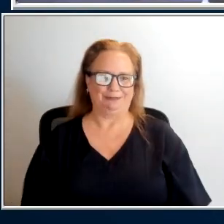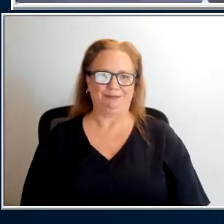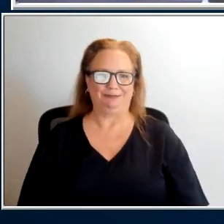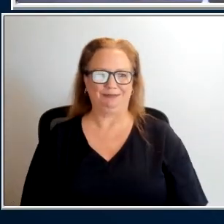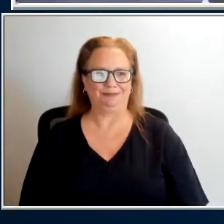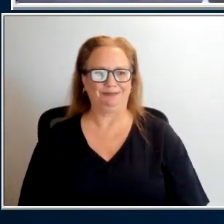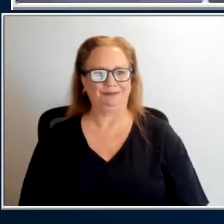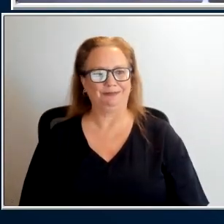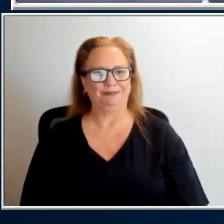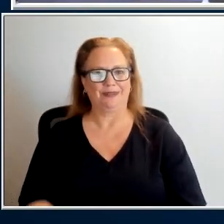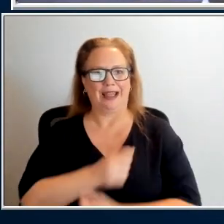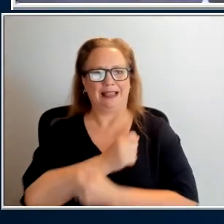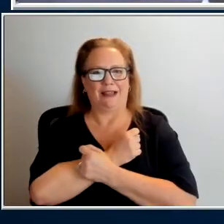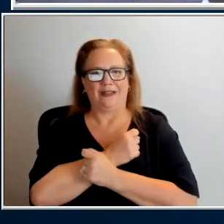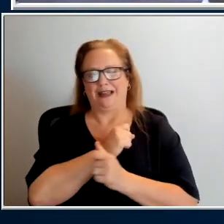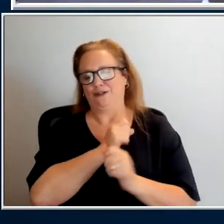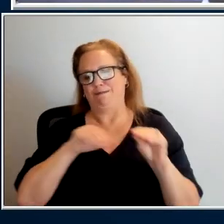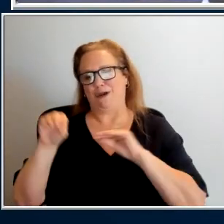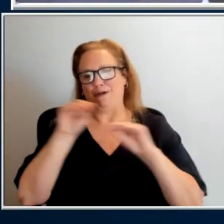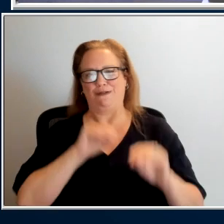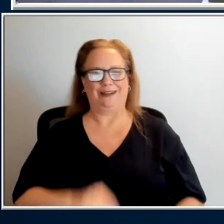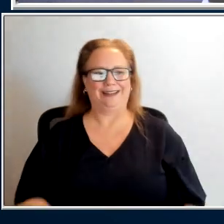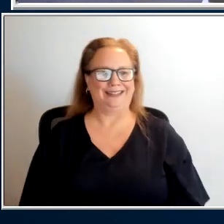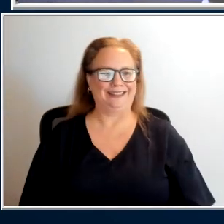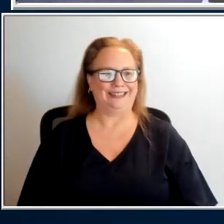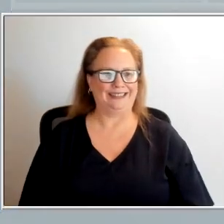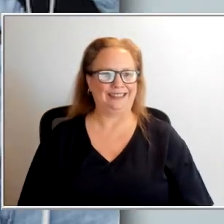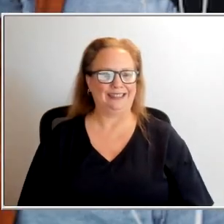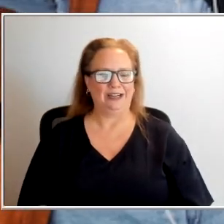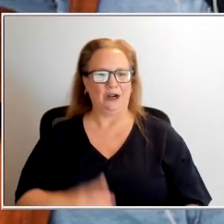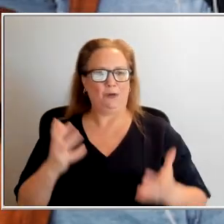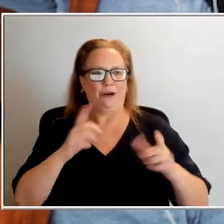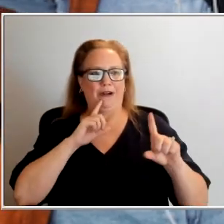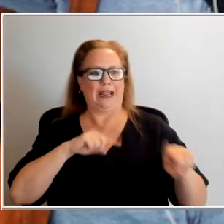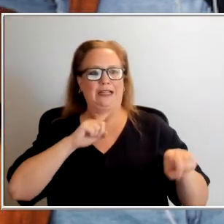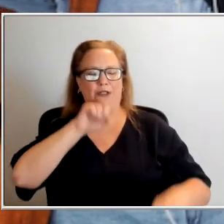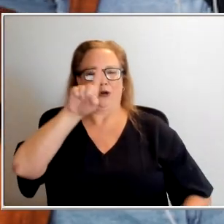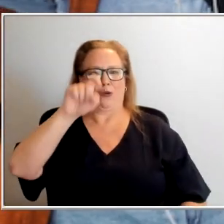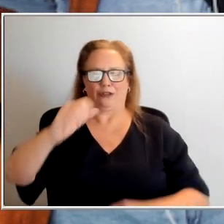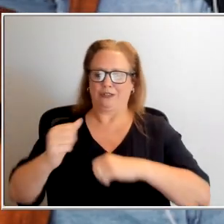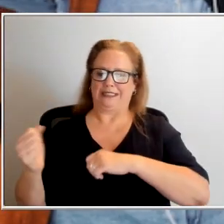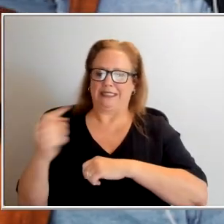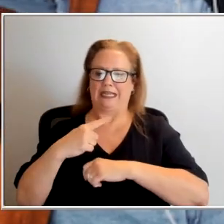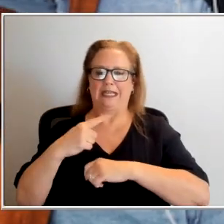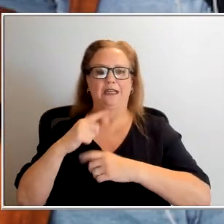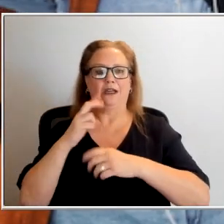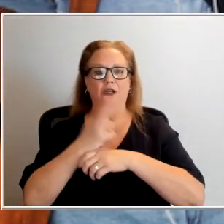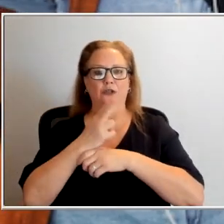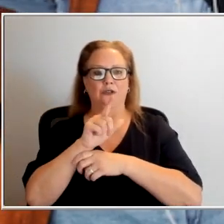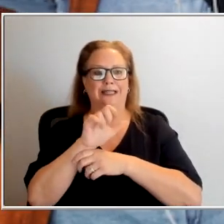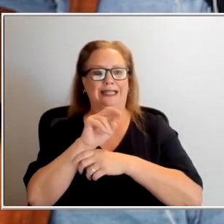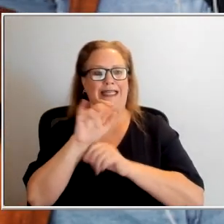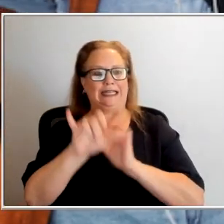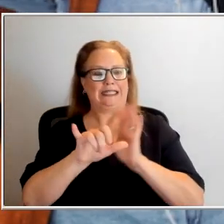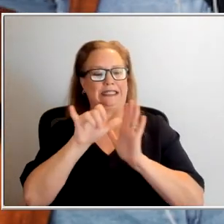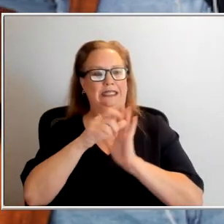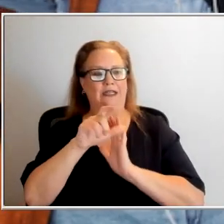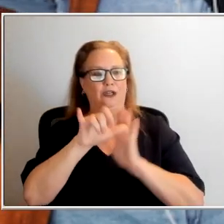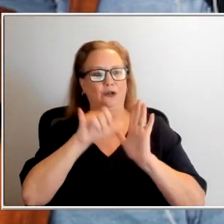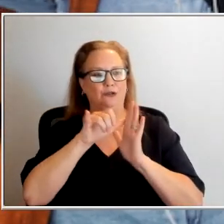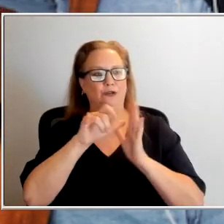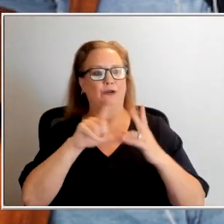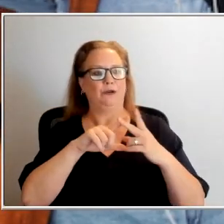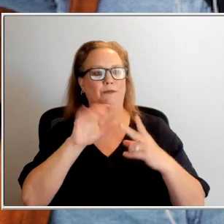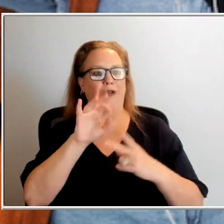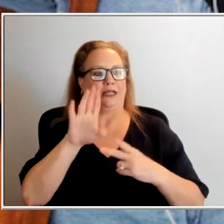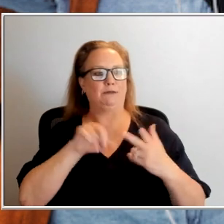that. Just move. All right, all right. We are here to answer your questions. Send them using the links on your screen, YouTube, Facebook, the X